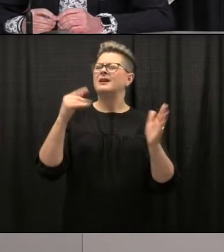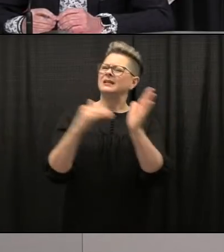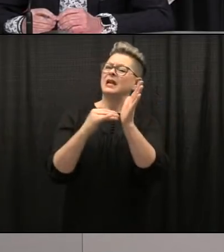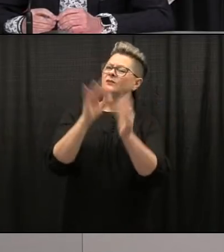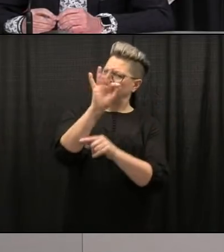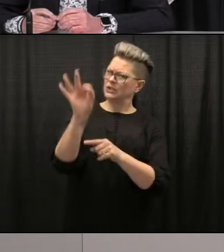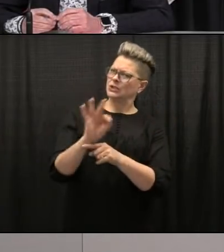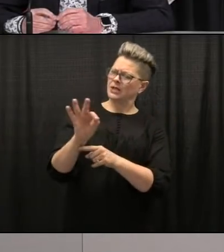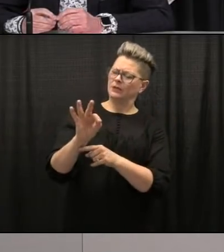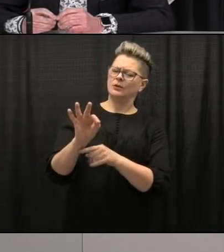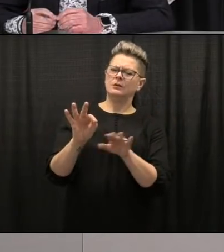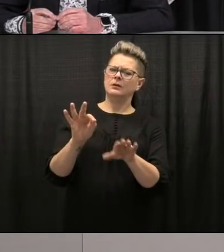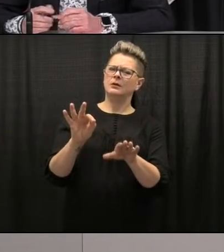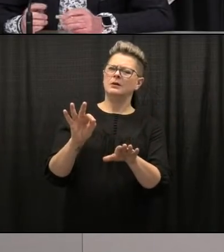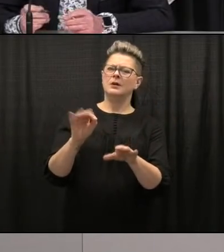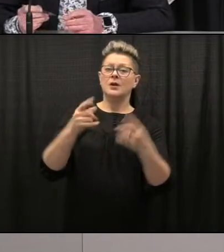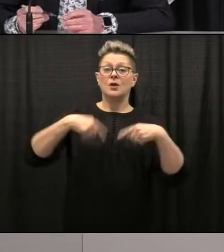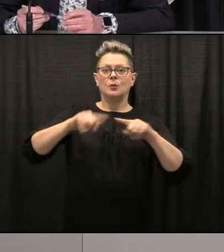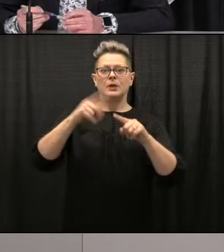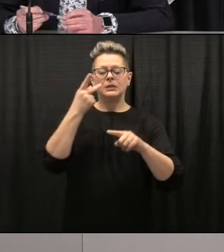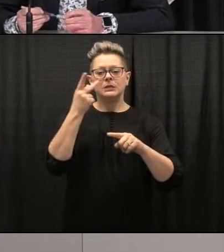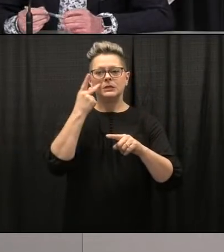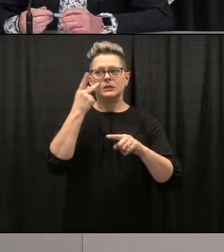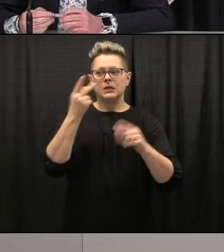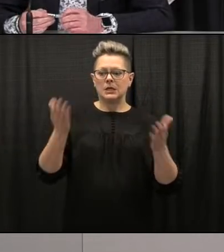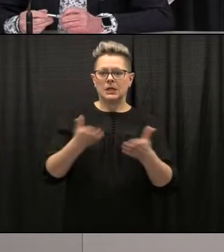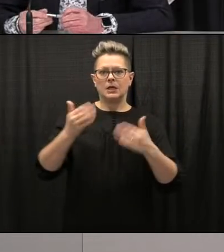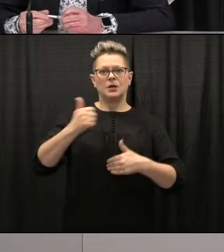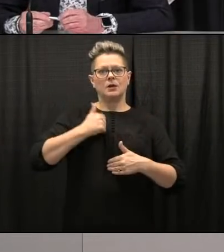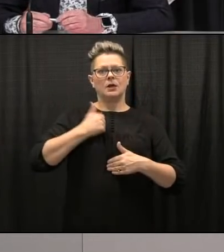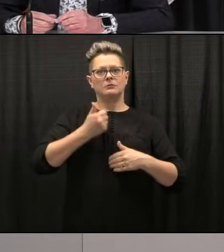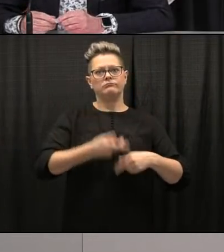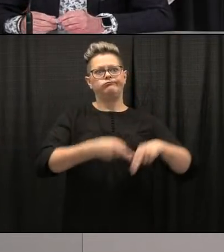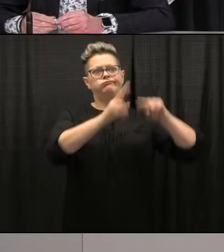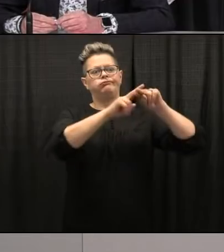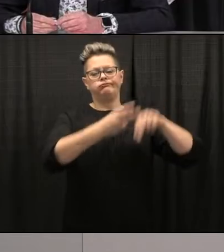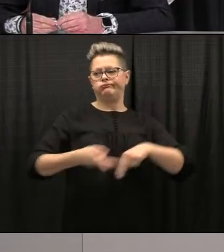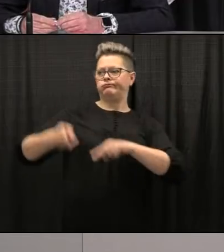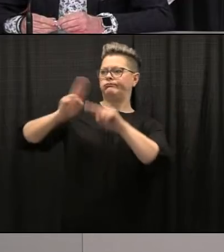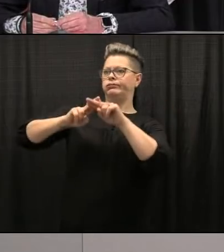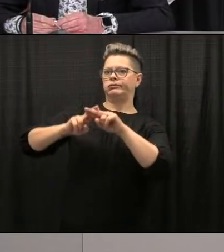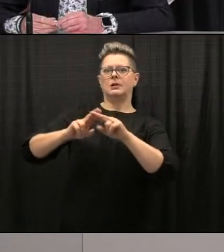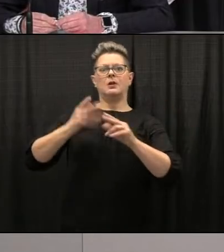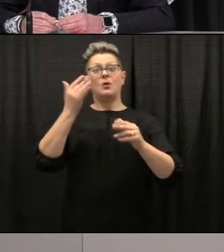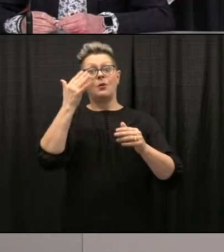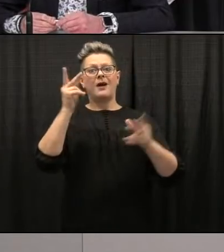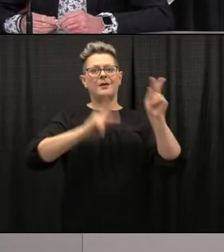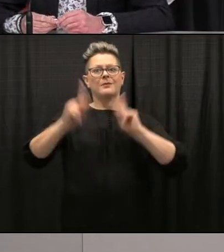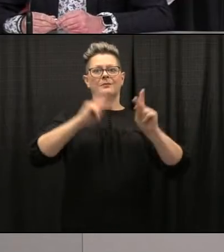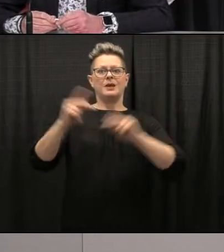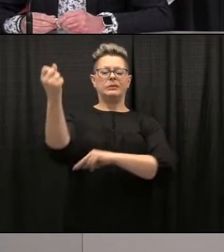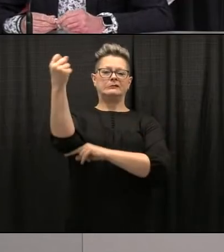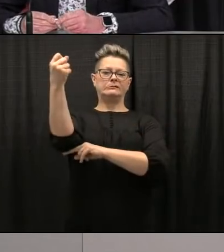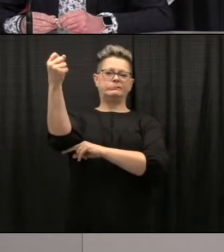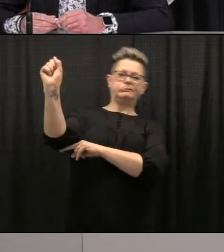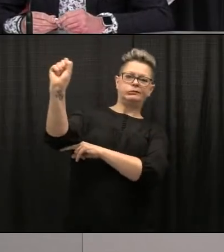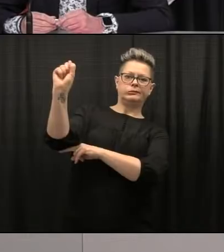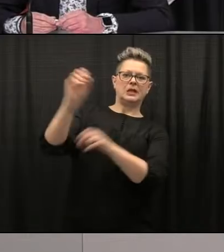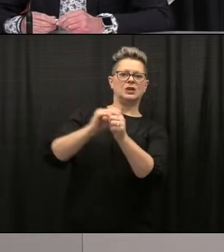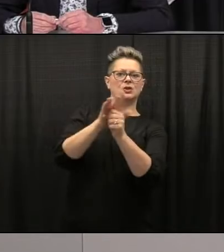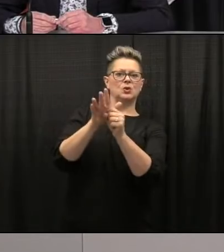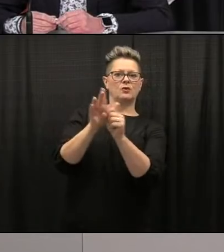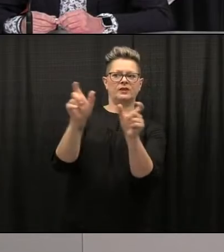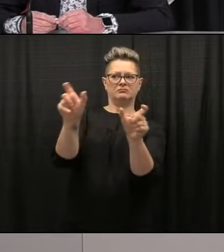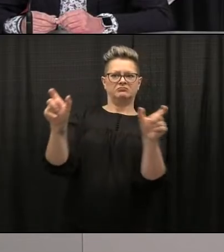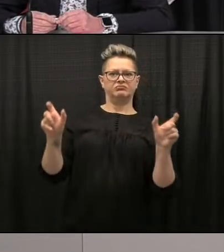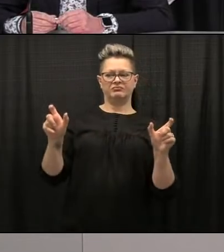Fitzgerald, we're seeing tensions rise in Canada and here in Newfoundland and Labrador as people protest COVID restrictions. What's